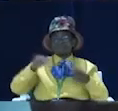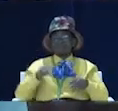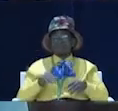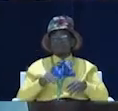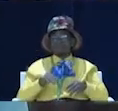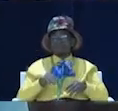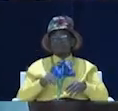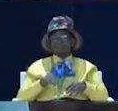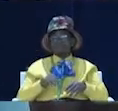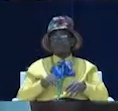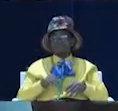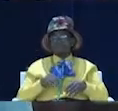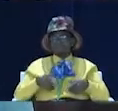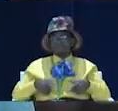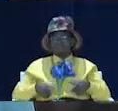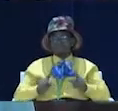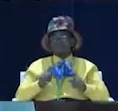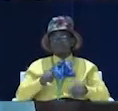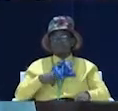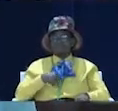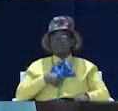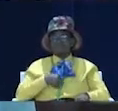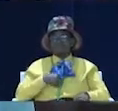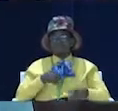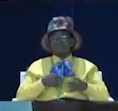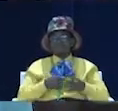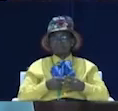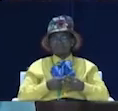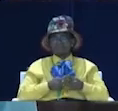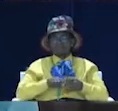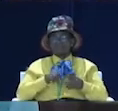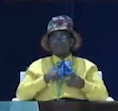Let me begin to hear from you.